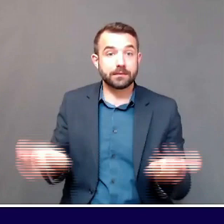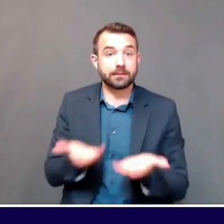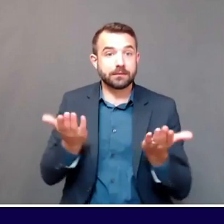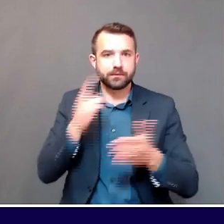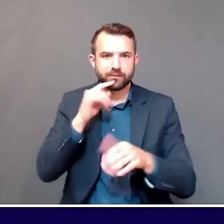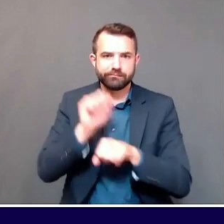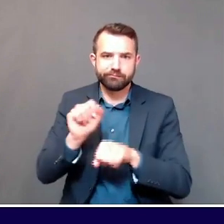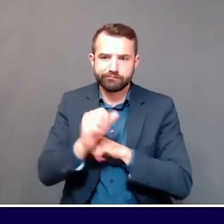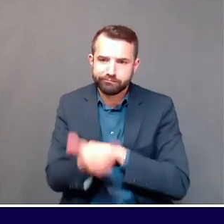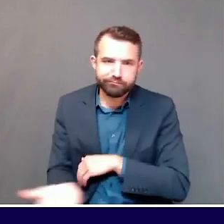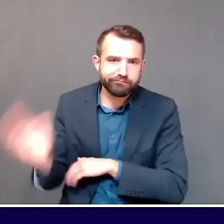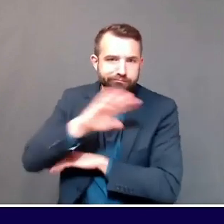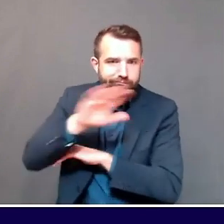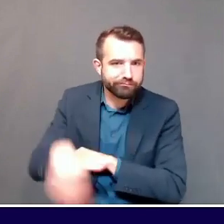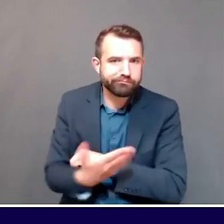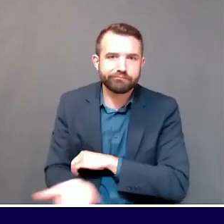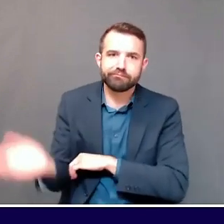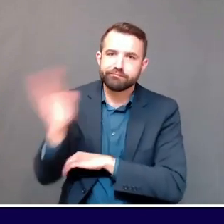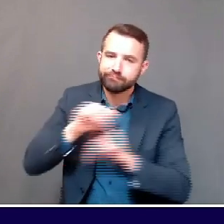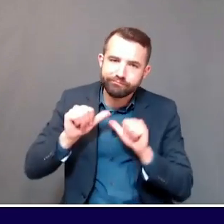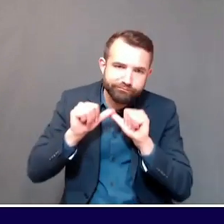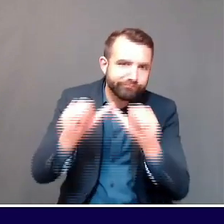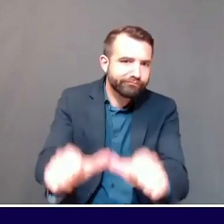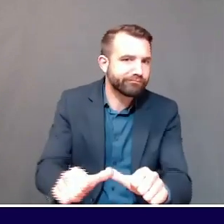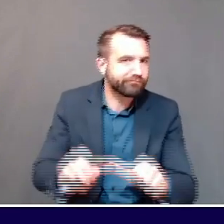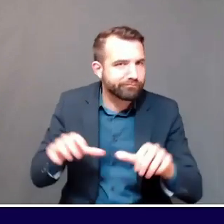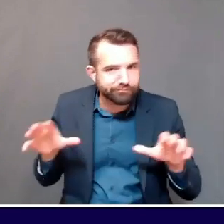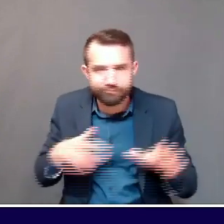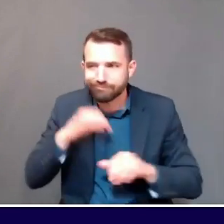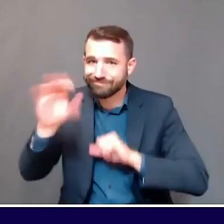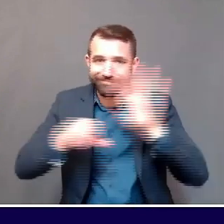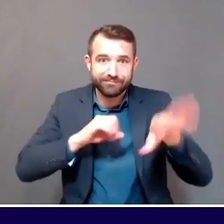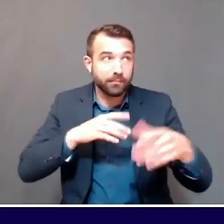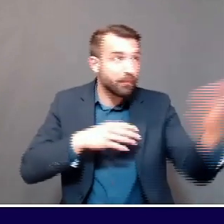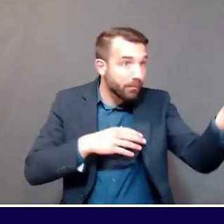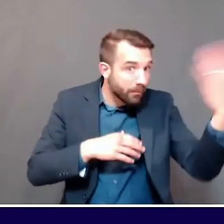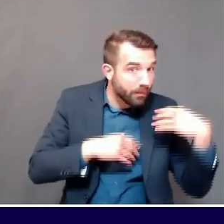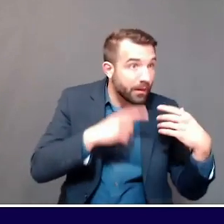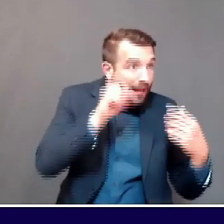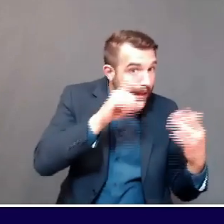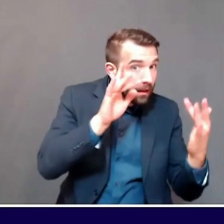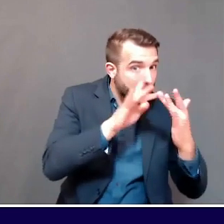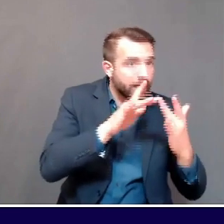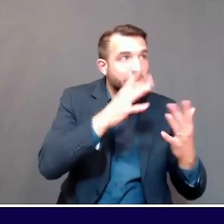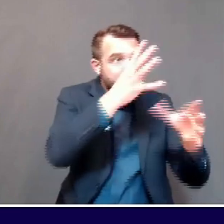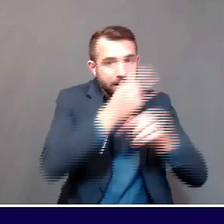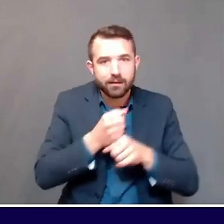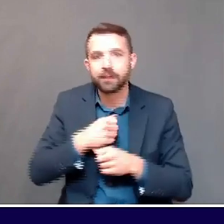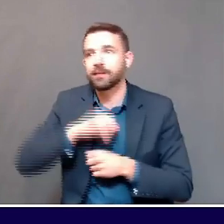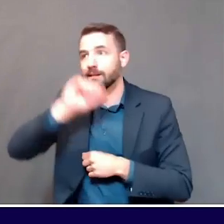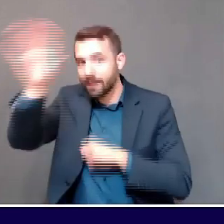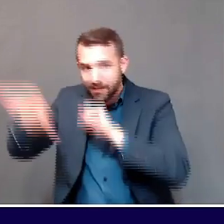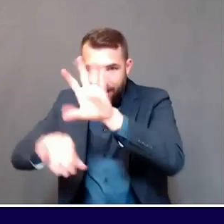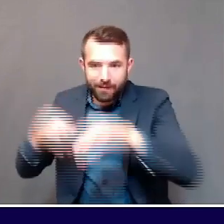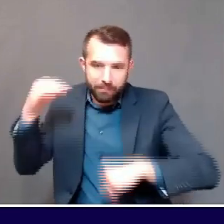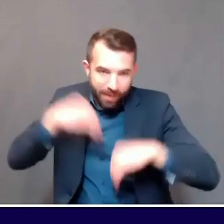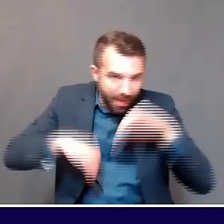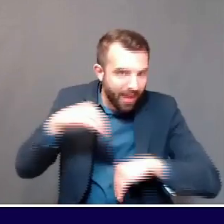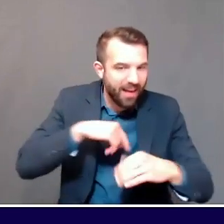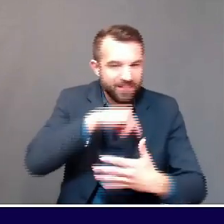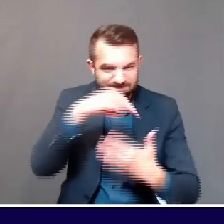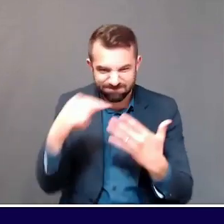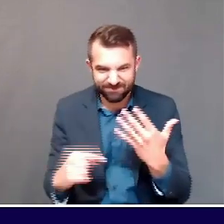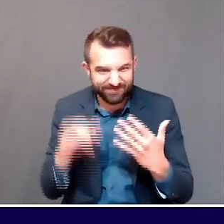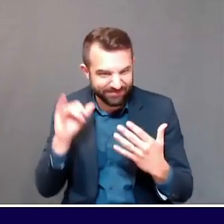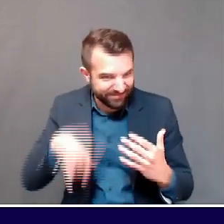clock to push out as many of those swabs and transport kits as we can. And thus far, we have